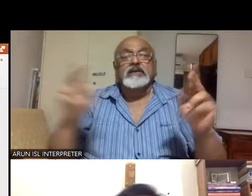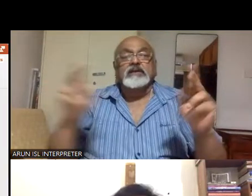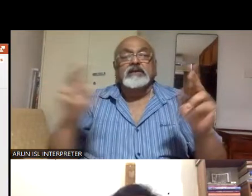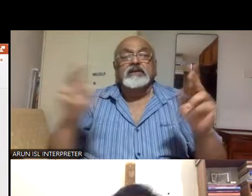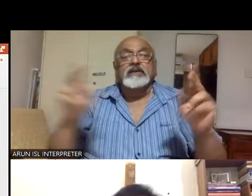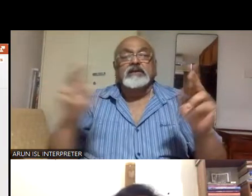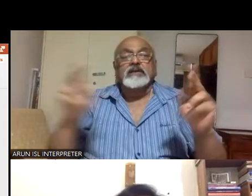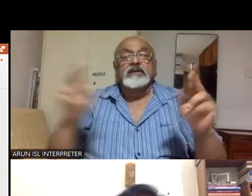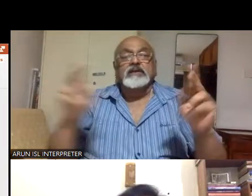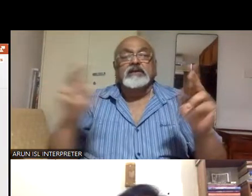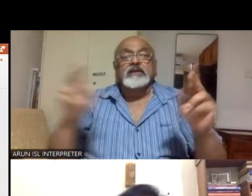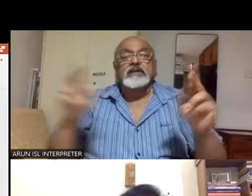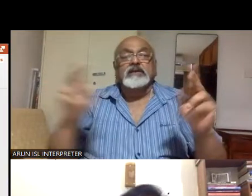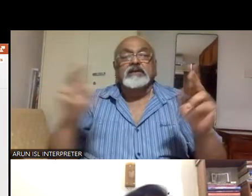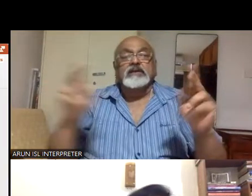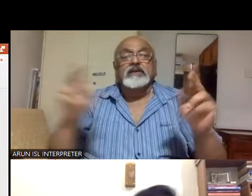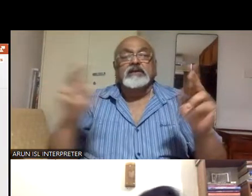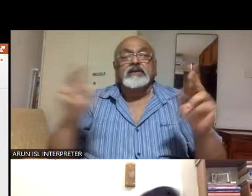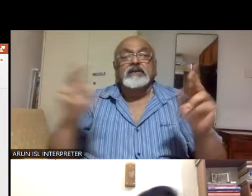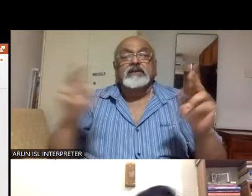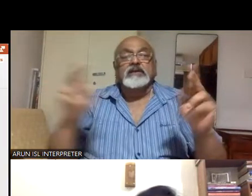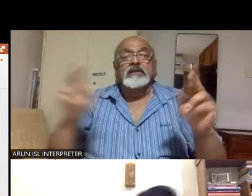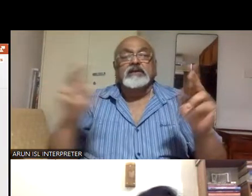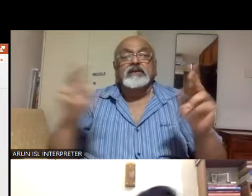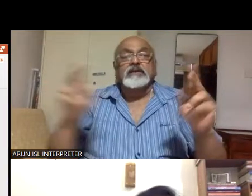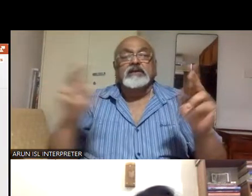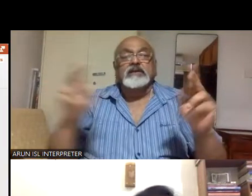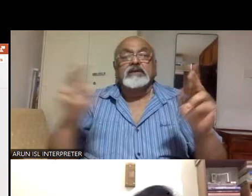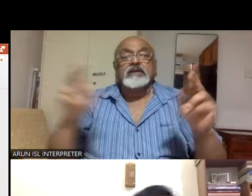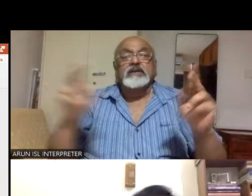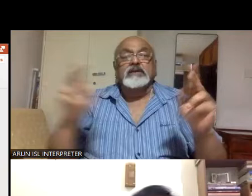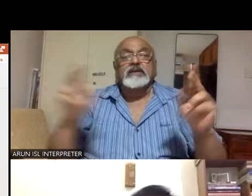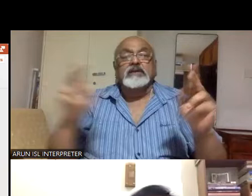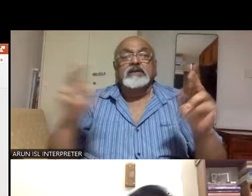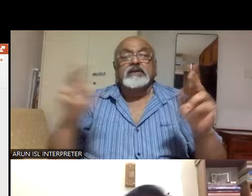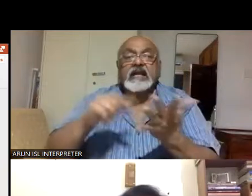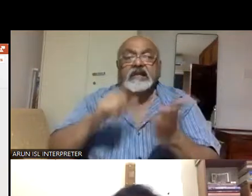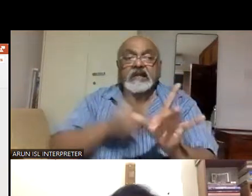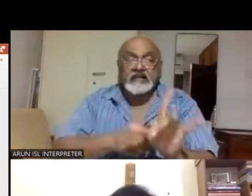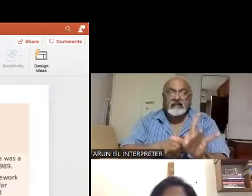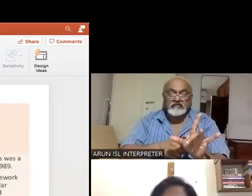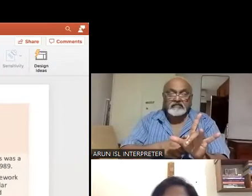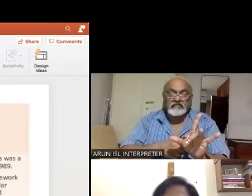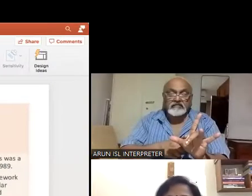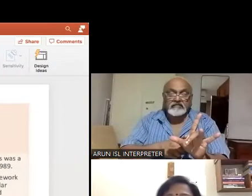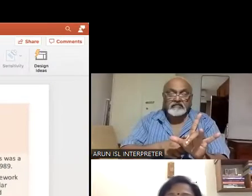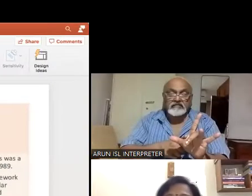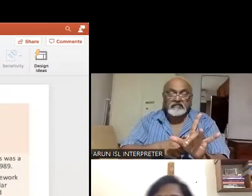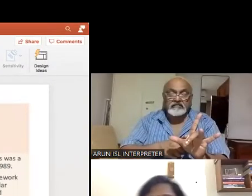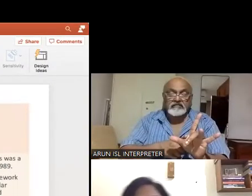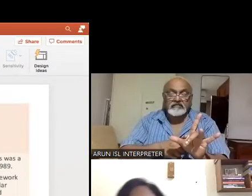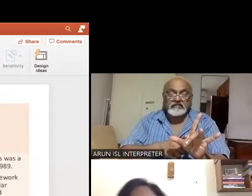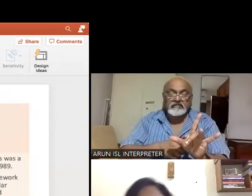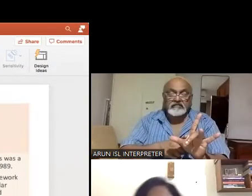so that I can design my time accordingly? Ma'am, it's 6:33. Okay,